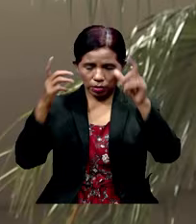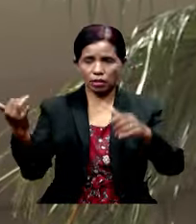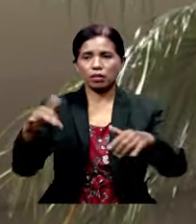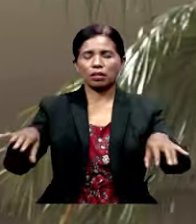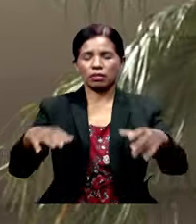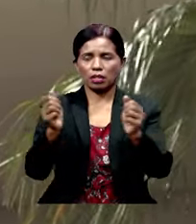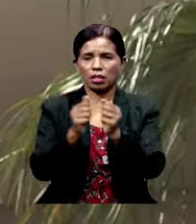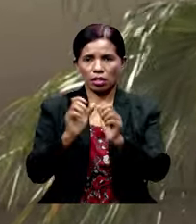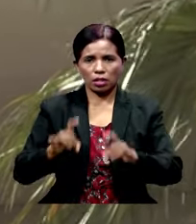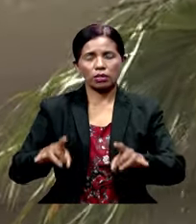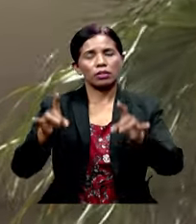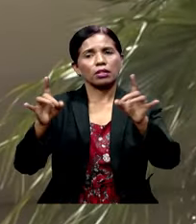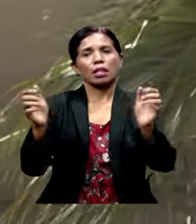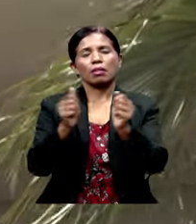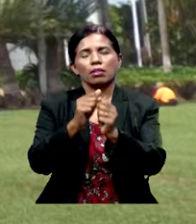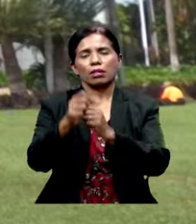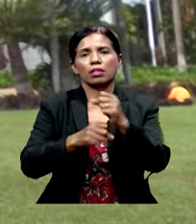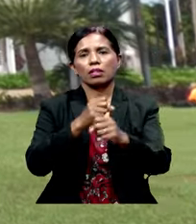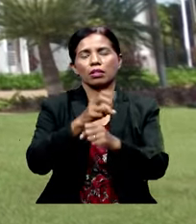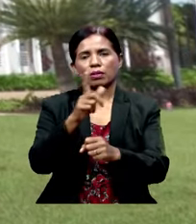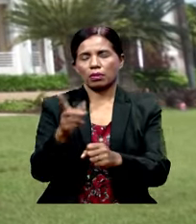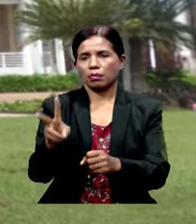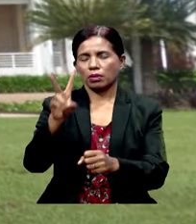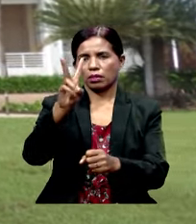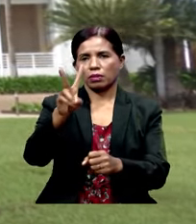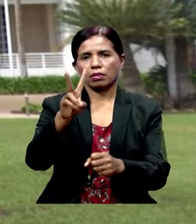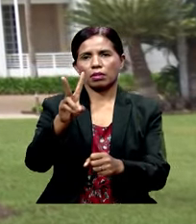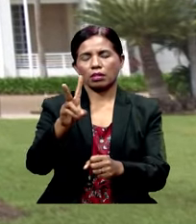husitinang Rihunrua sanul resin rua, totinan